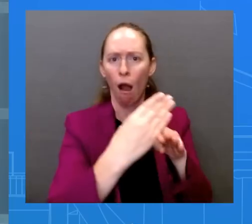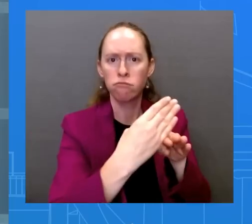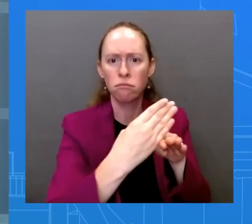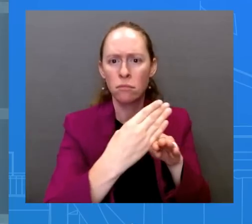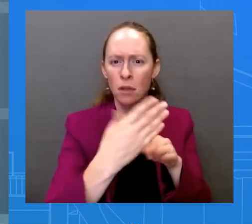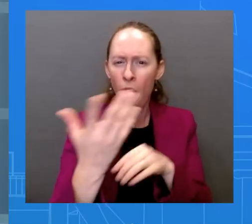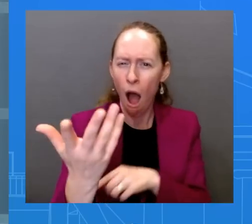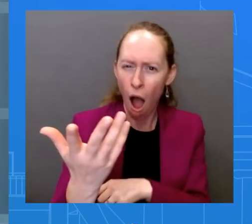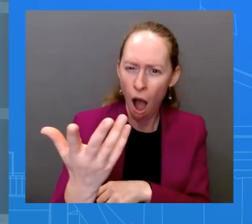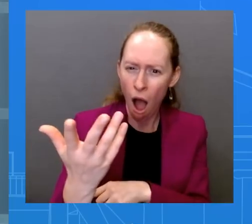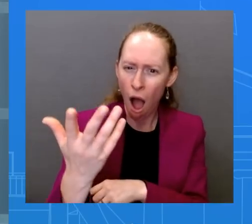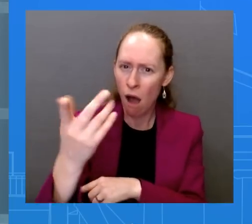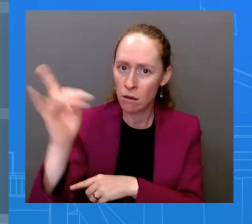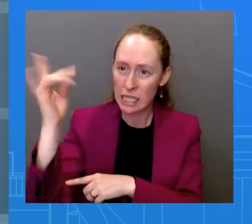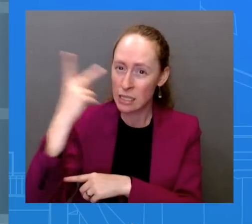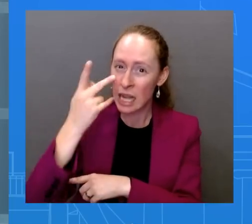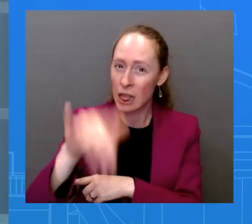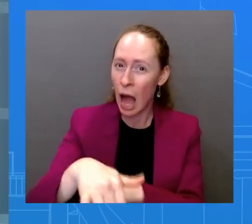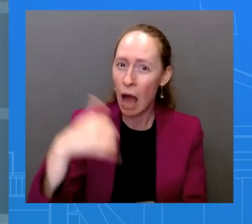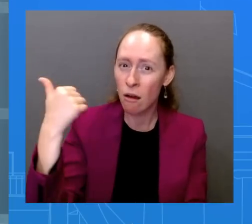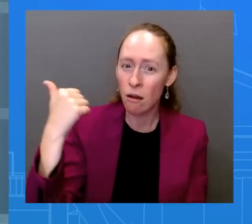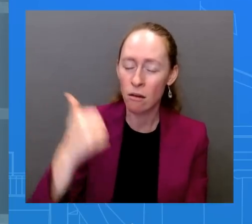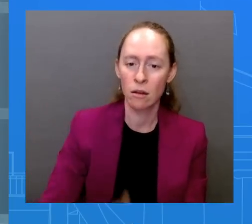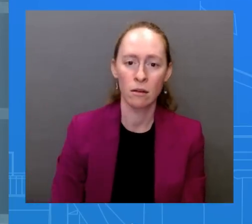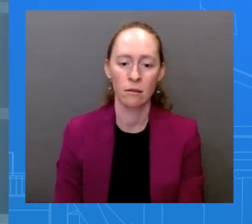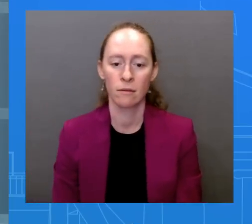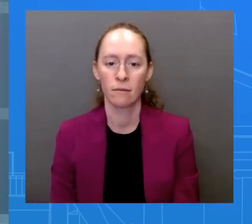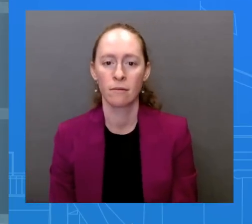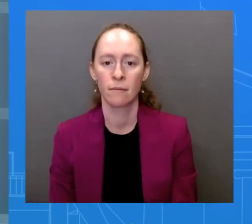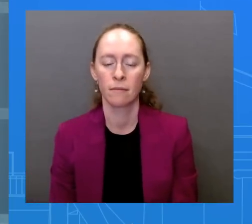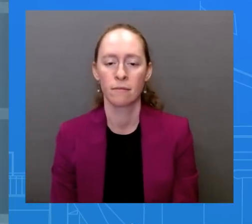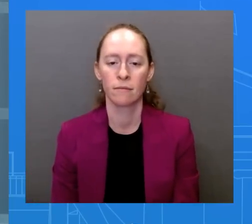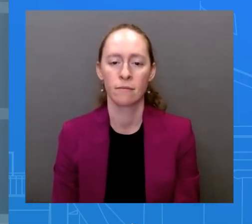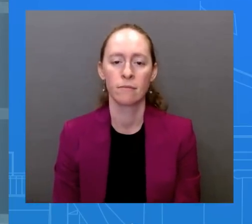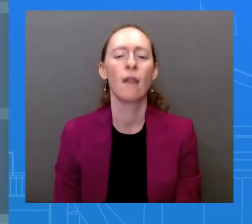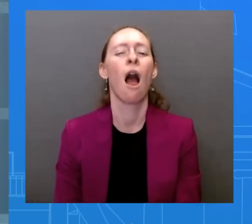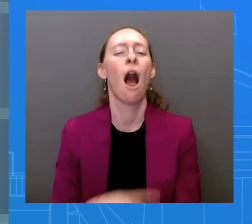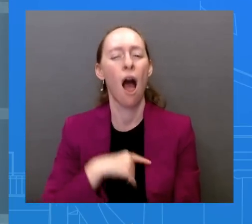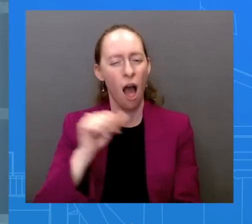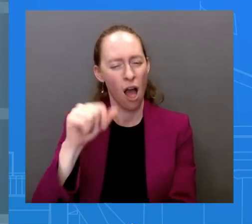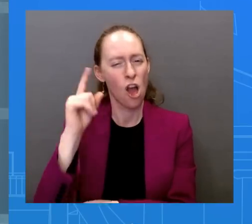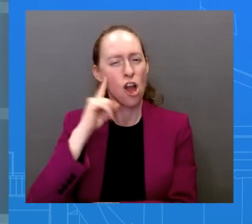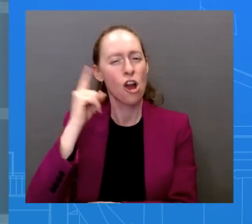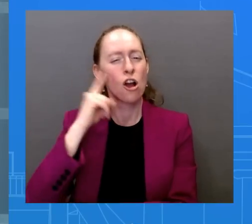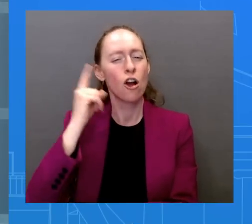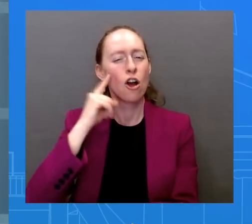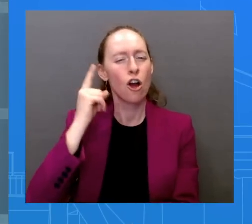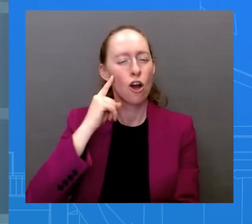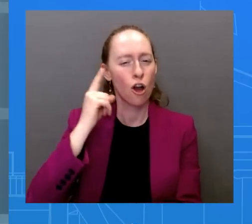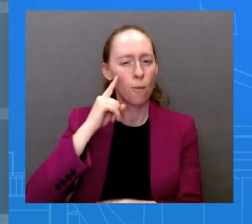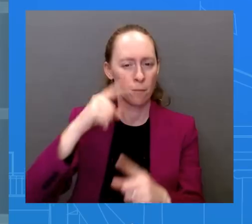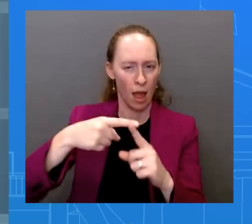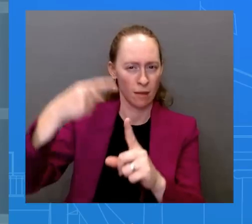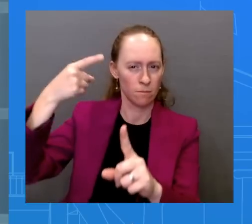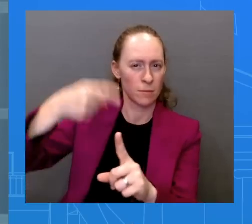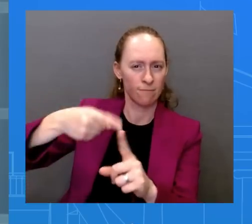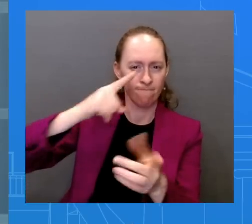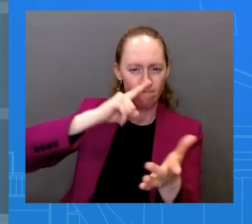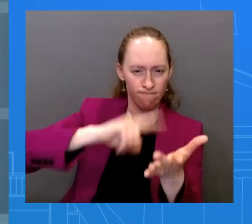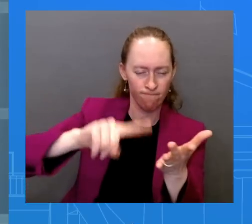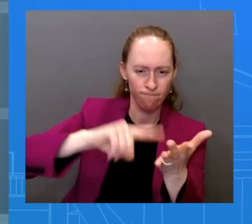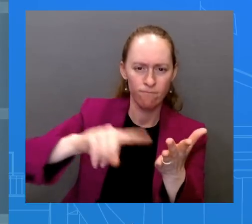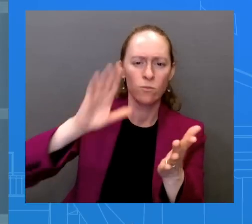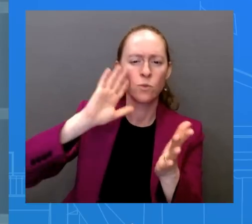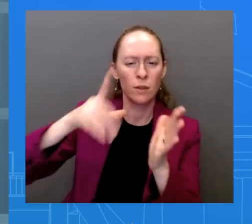heard about some of the issues with this particular inspector general, and we're going to take a look at those. That's what I can share with you at